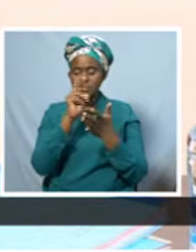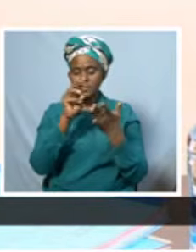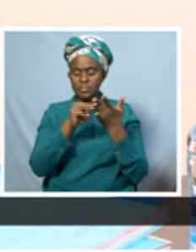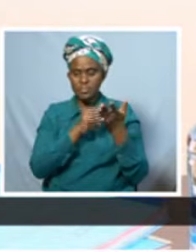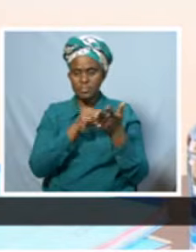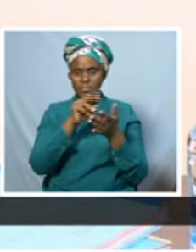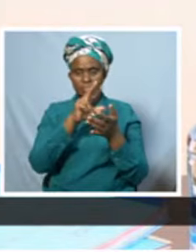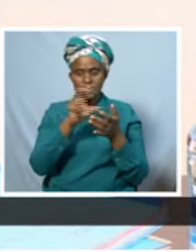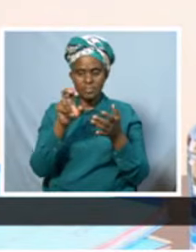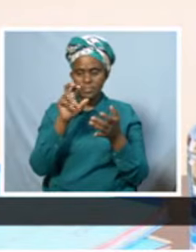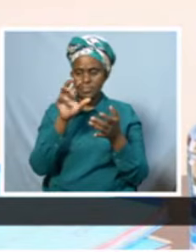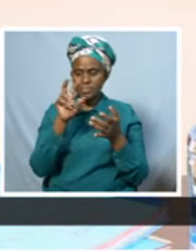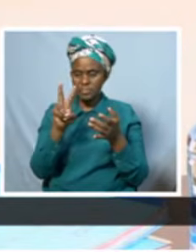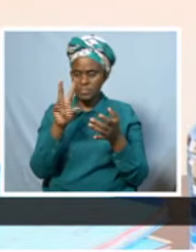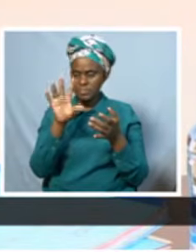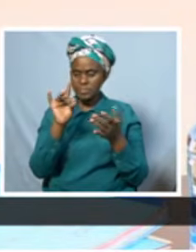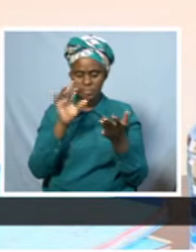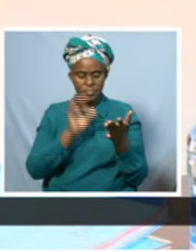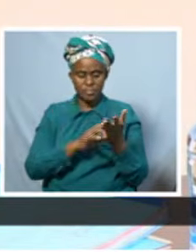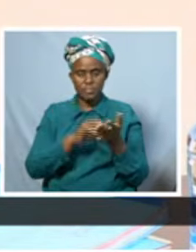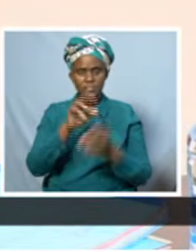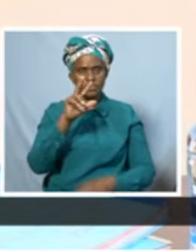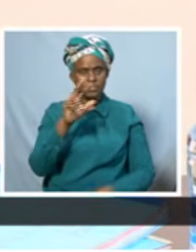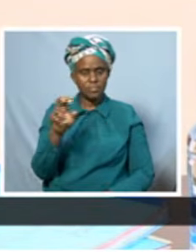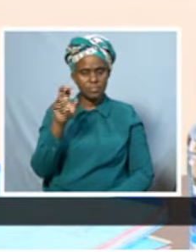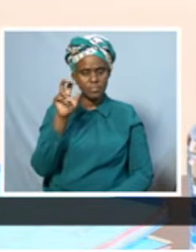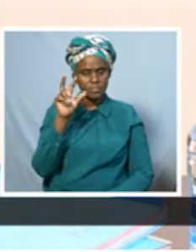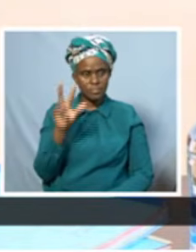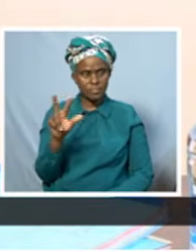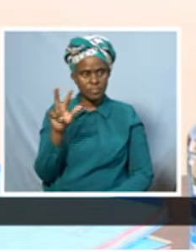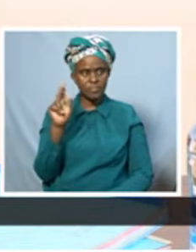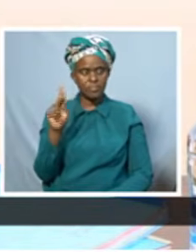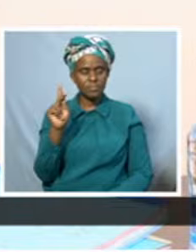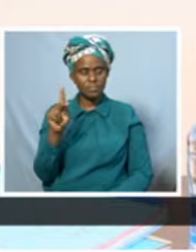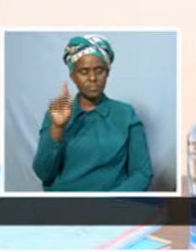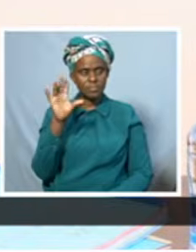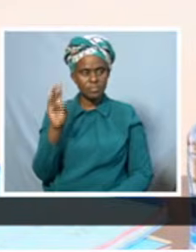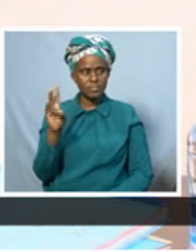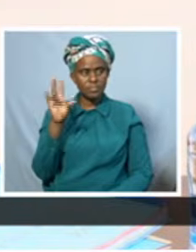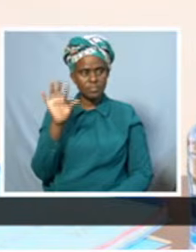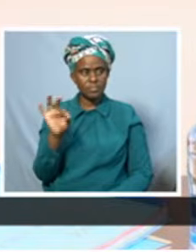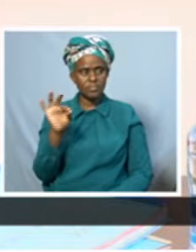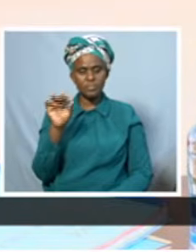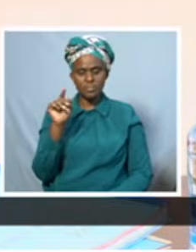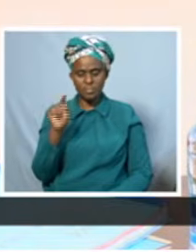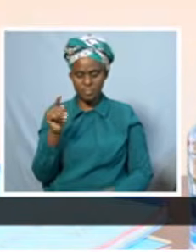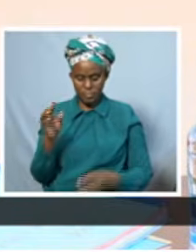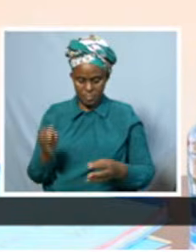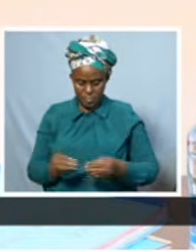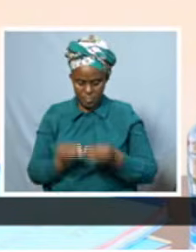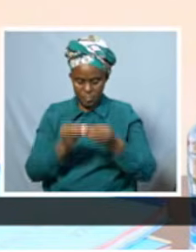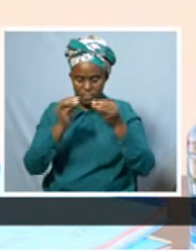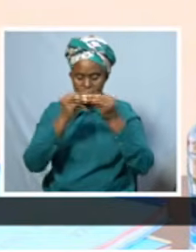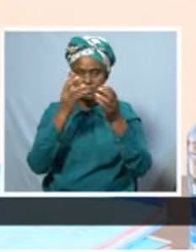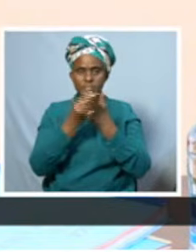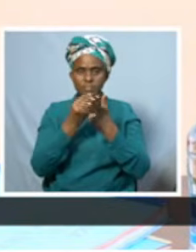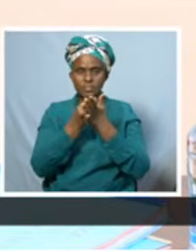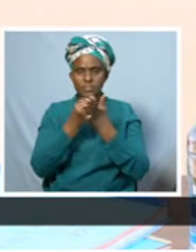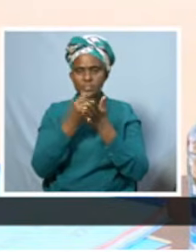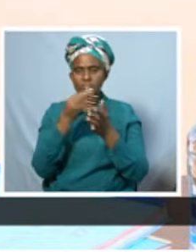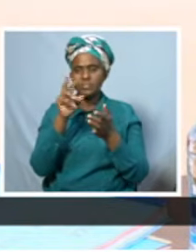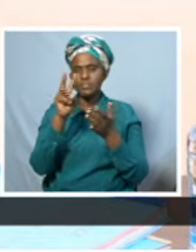2,328,303 kwacha 79 ingwe, bring the total available funds